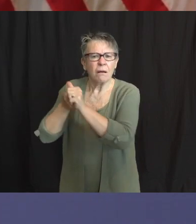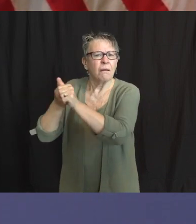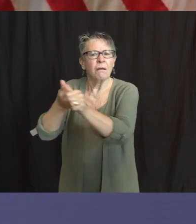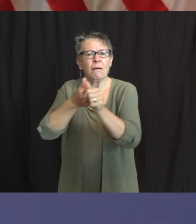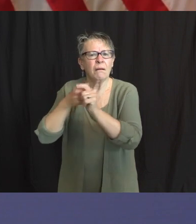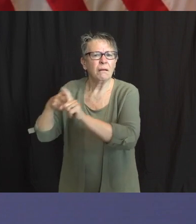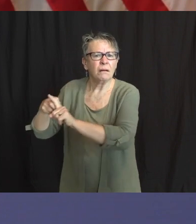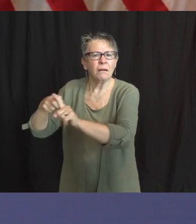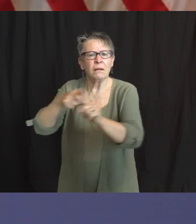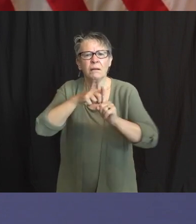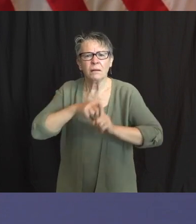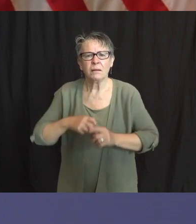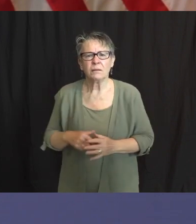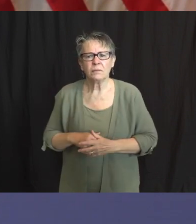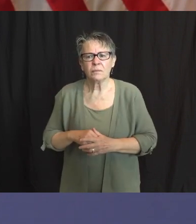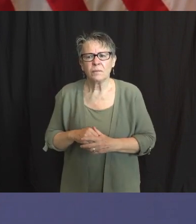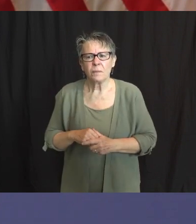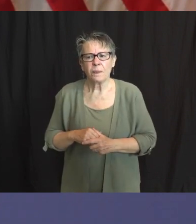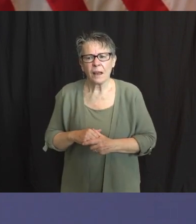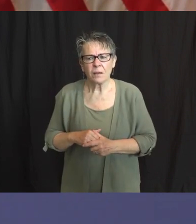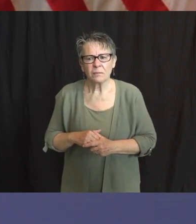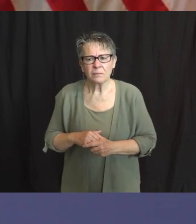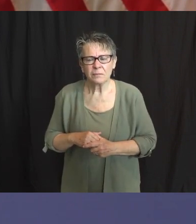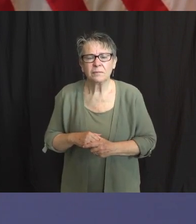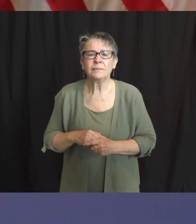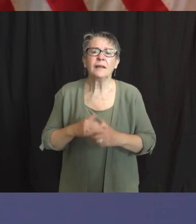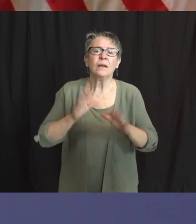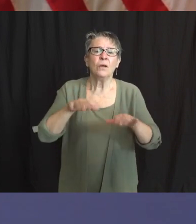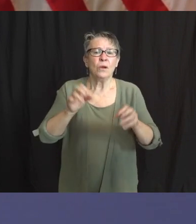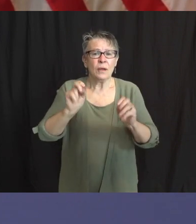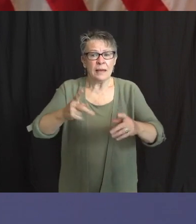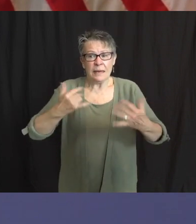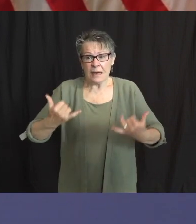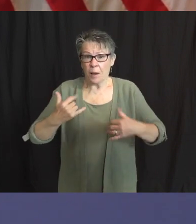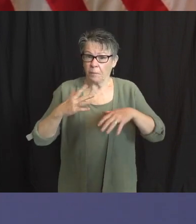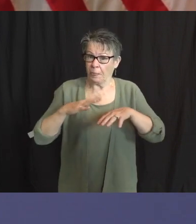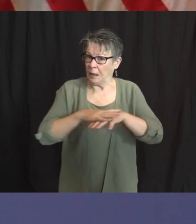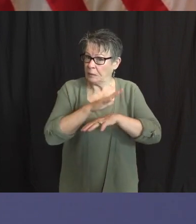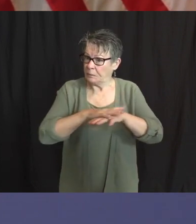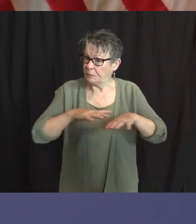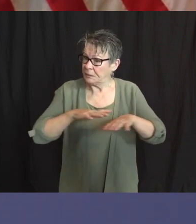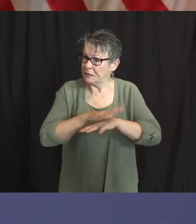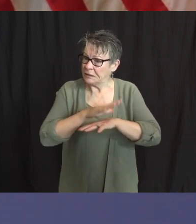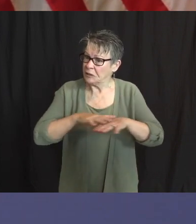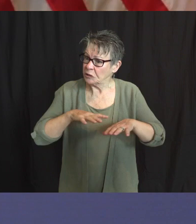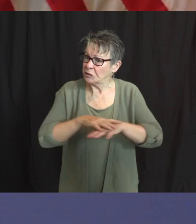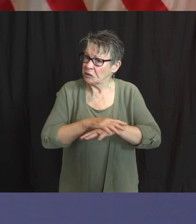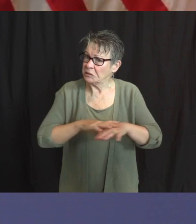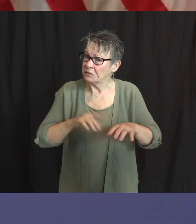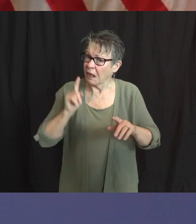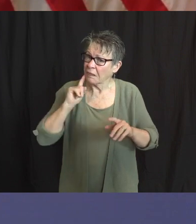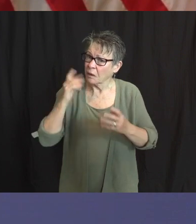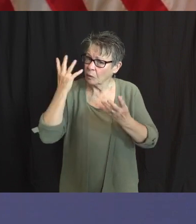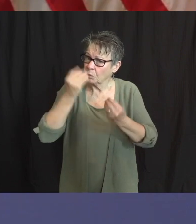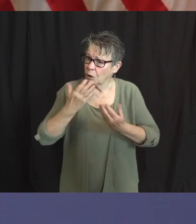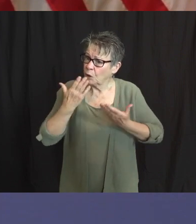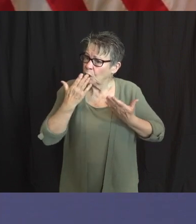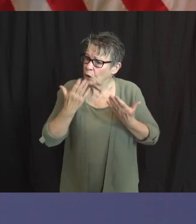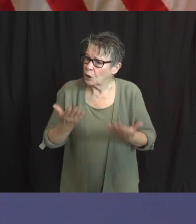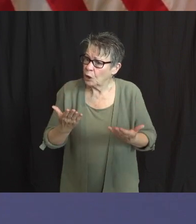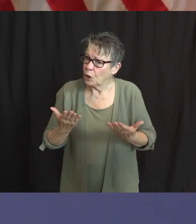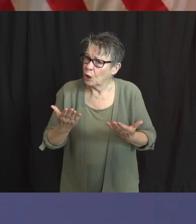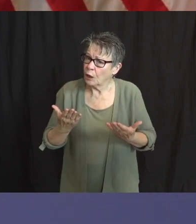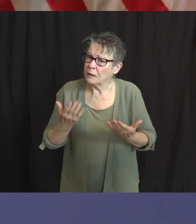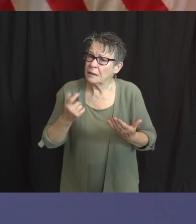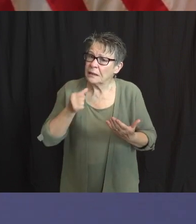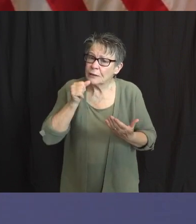weekend. It was awfully cool yesterday, so that probably kept social distancing, made it easier for